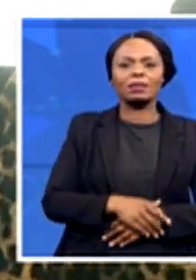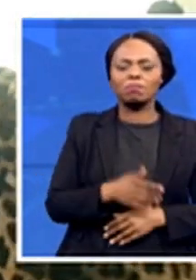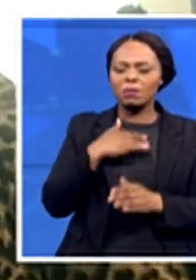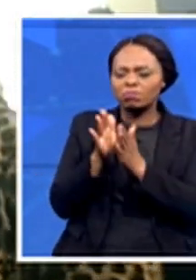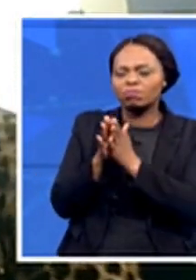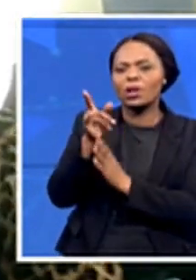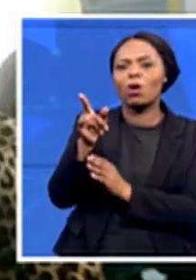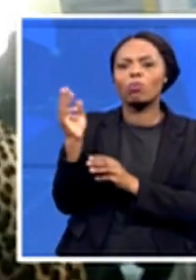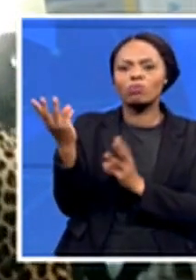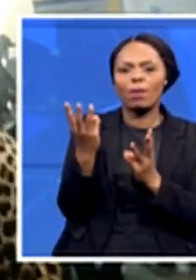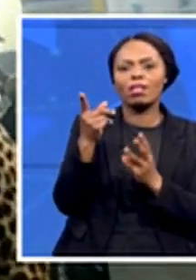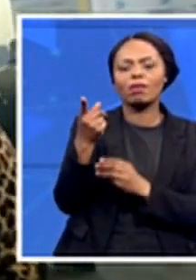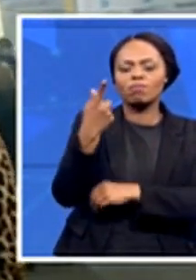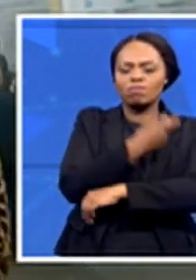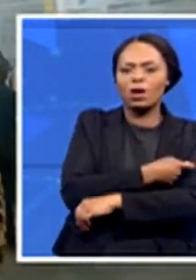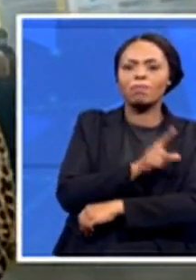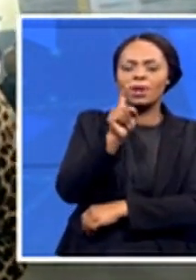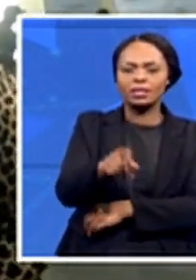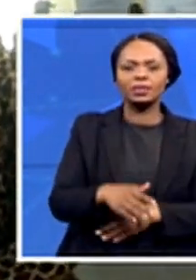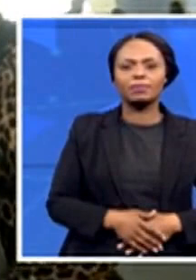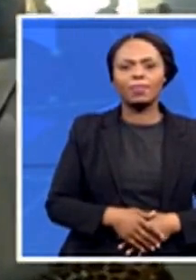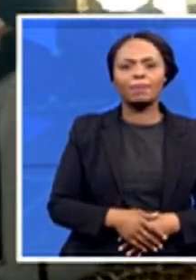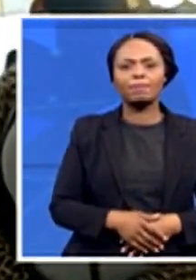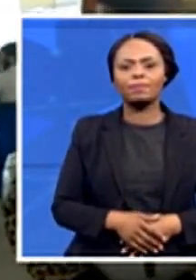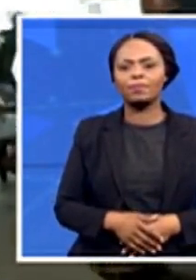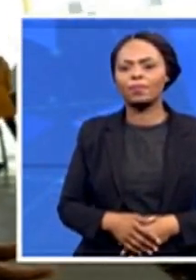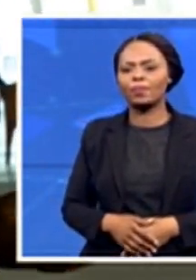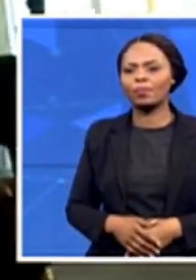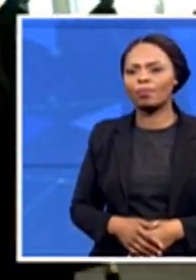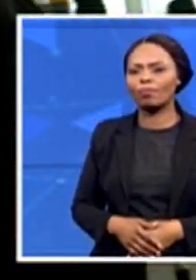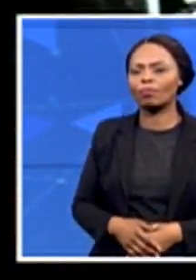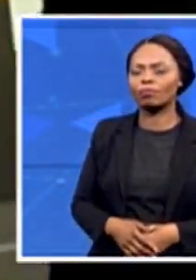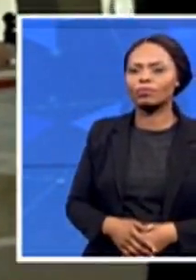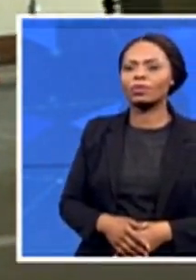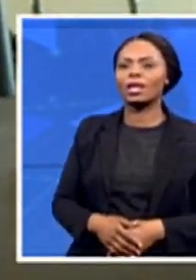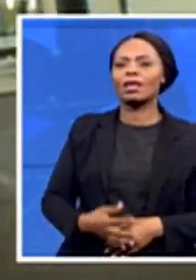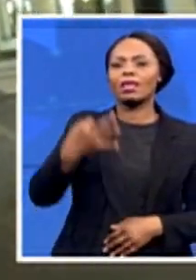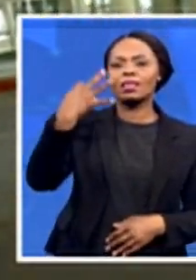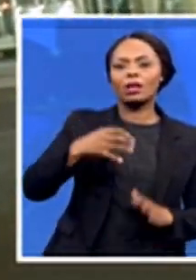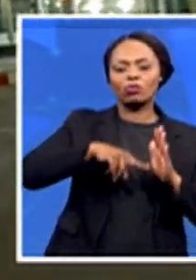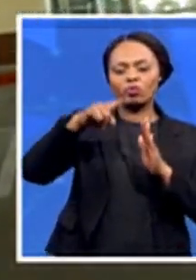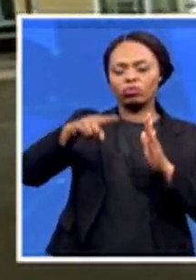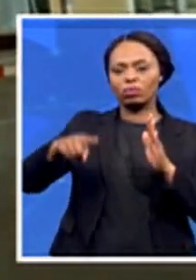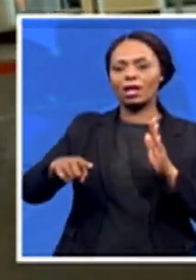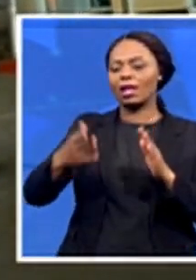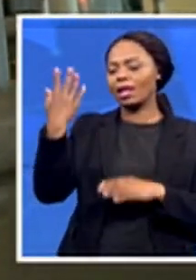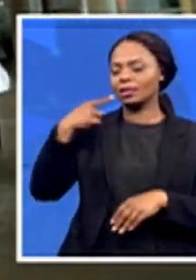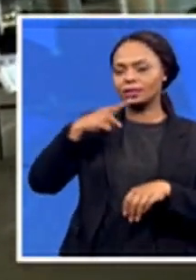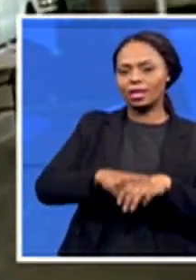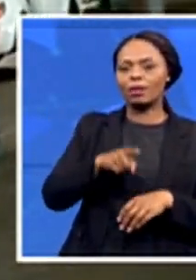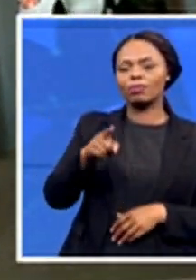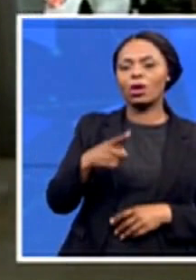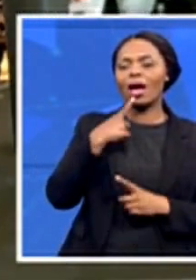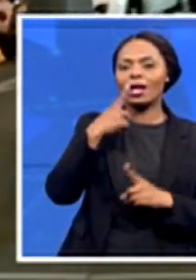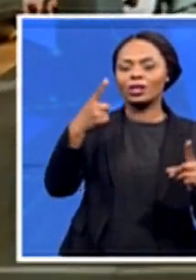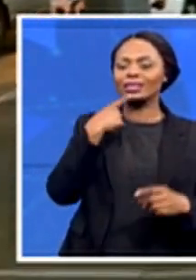you mitigating the third wave? The last time you announced it, you said it's quite a concern and people are not